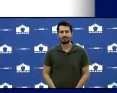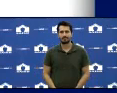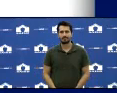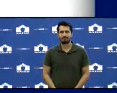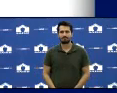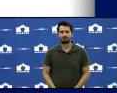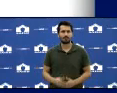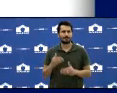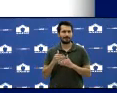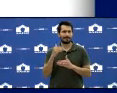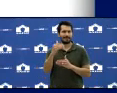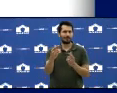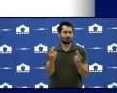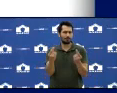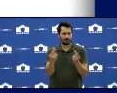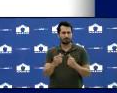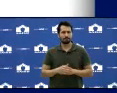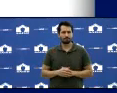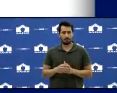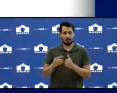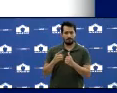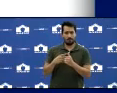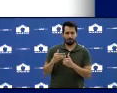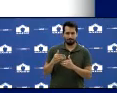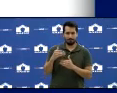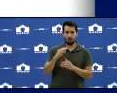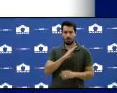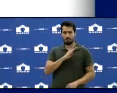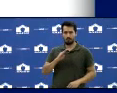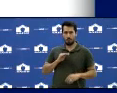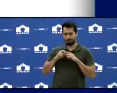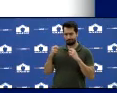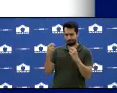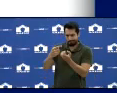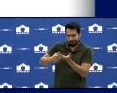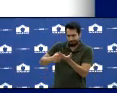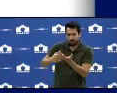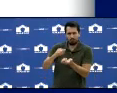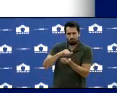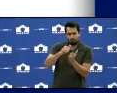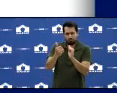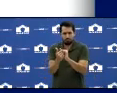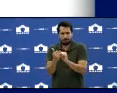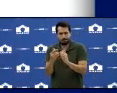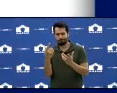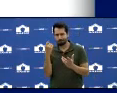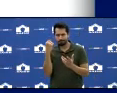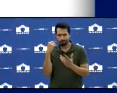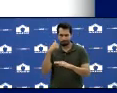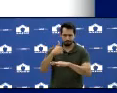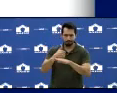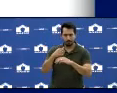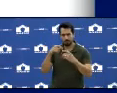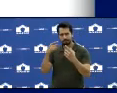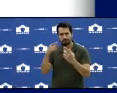In terms of next steps, so step 1, the board met, they thought about what changes make sense, align with